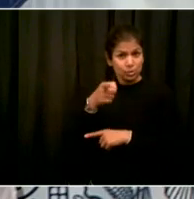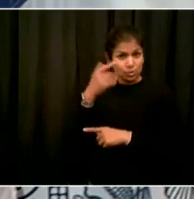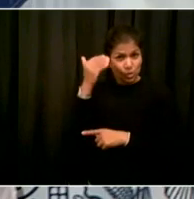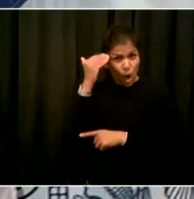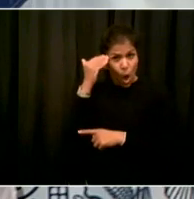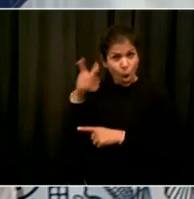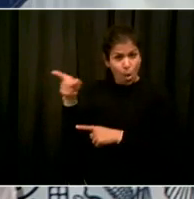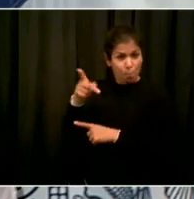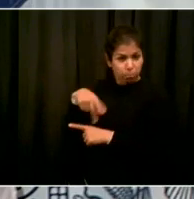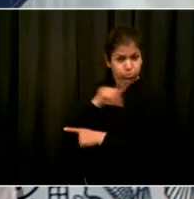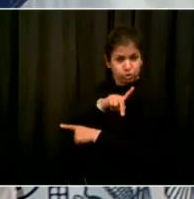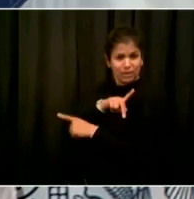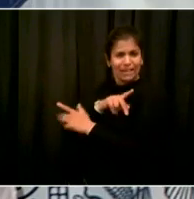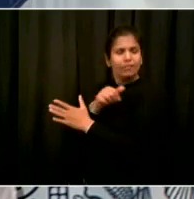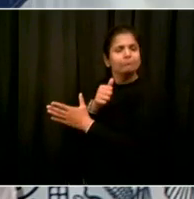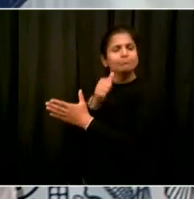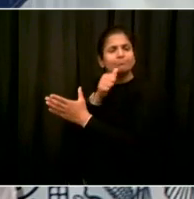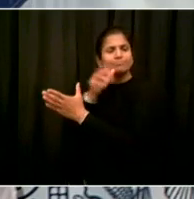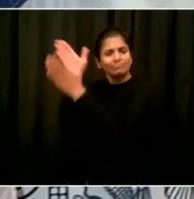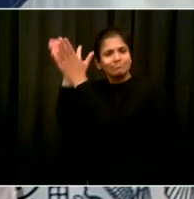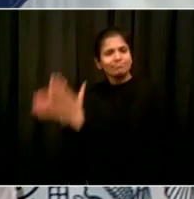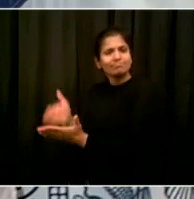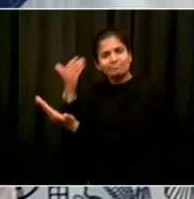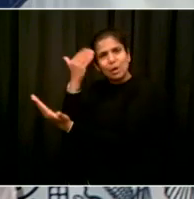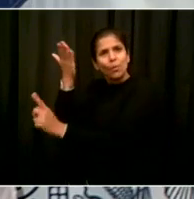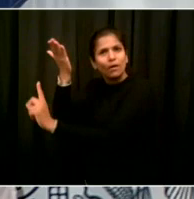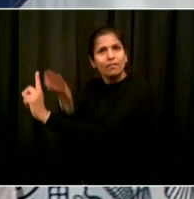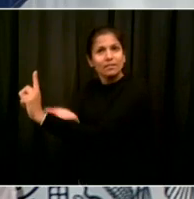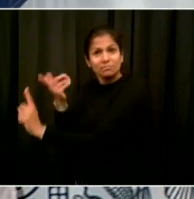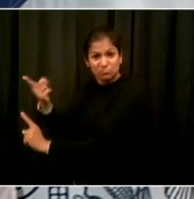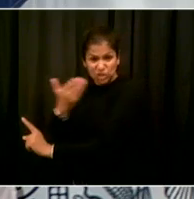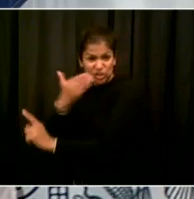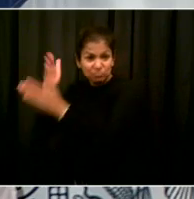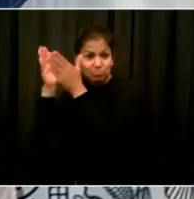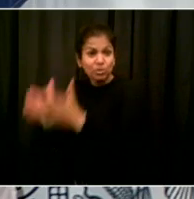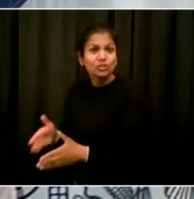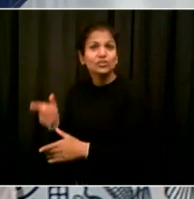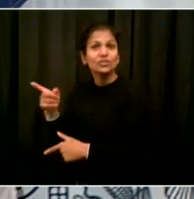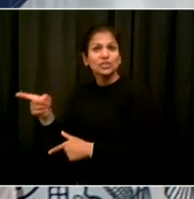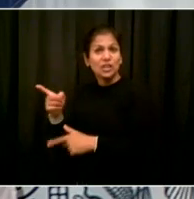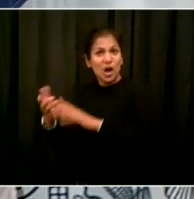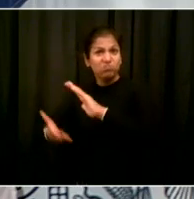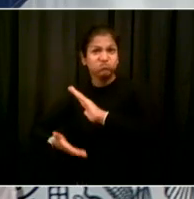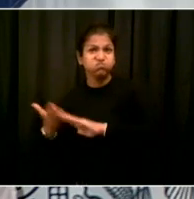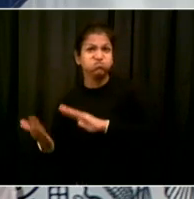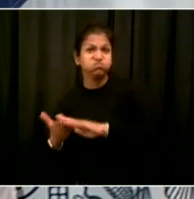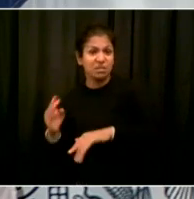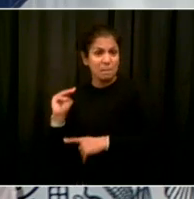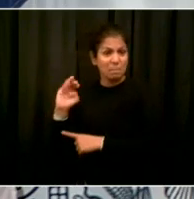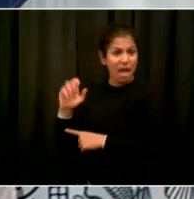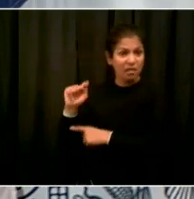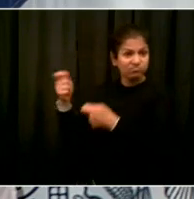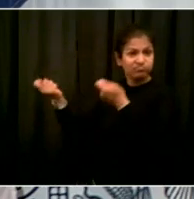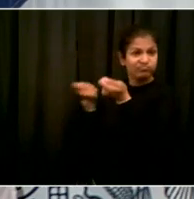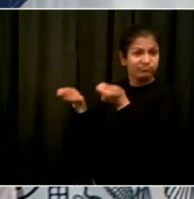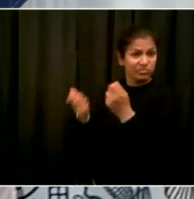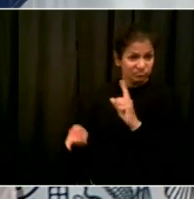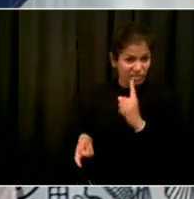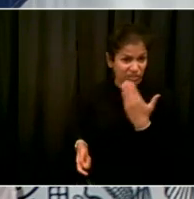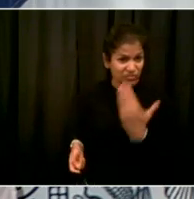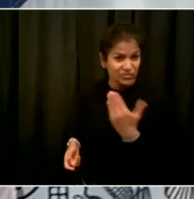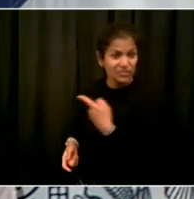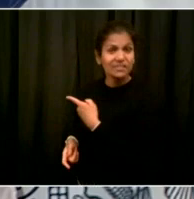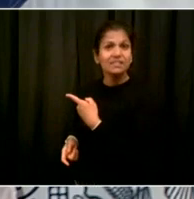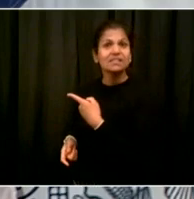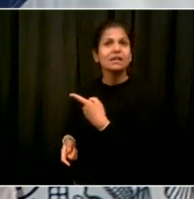fiduciary responsibility as a city to do this, it's not appropriate to be commenting on the people involved. The law